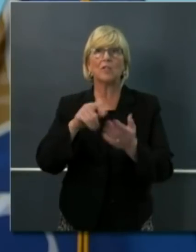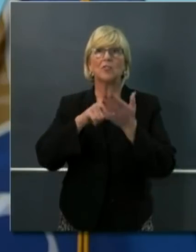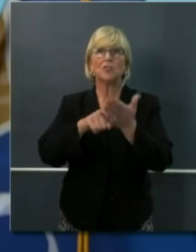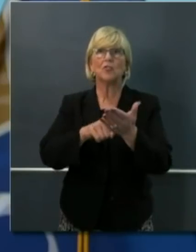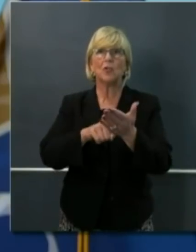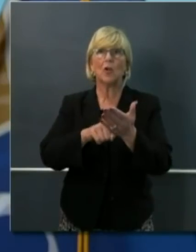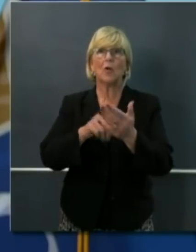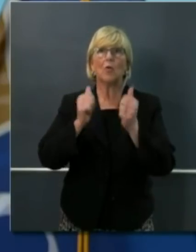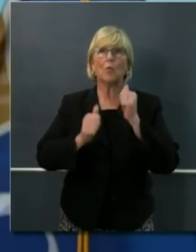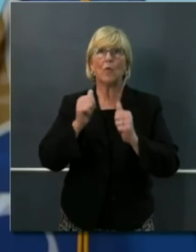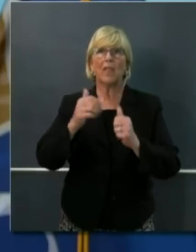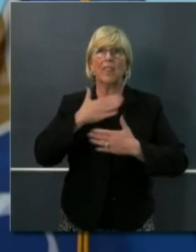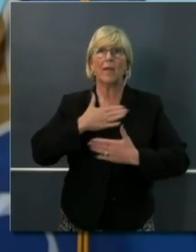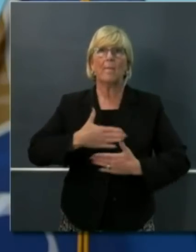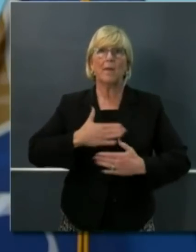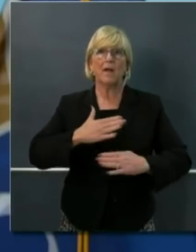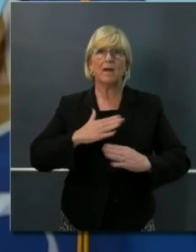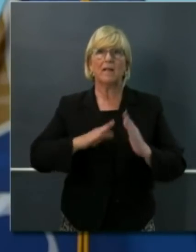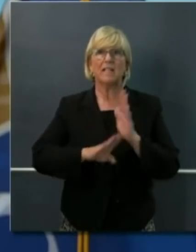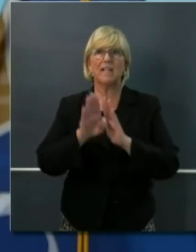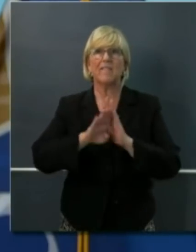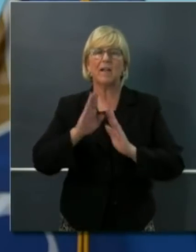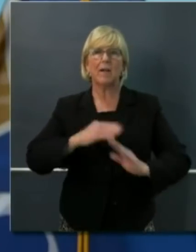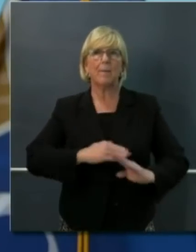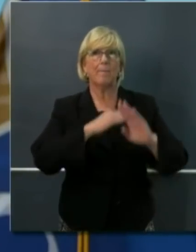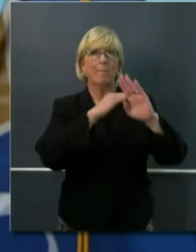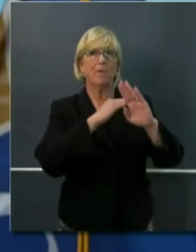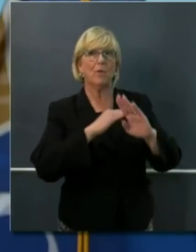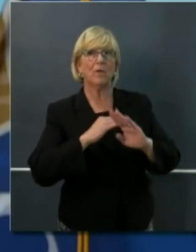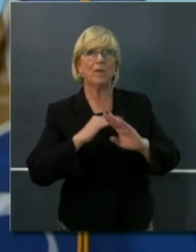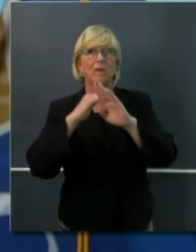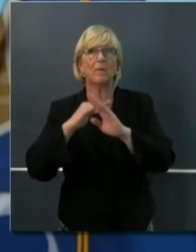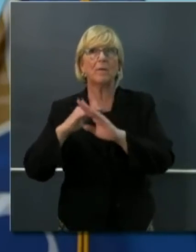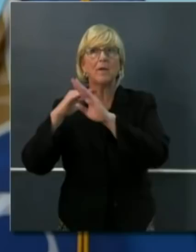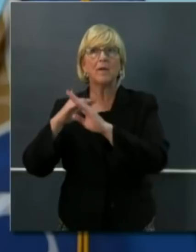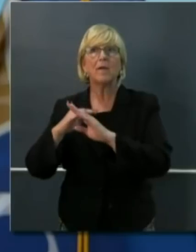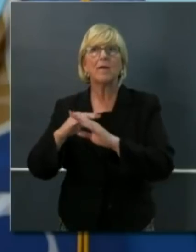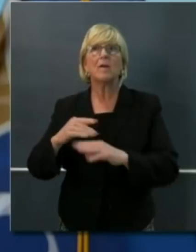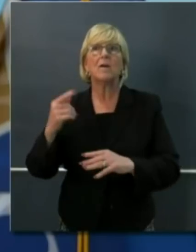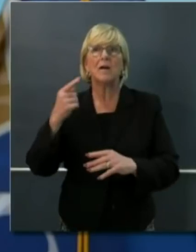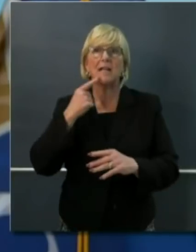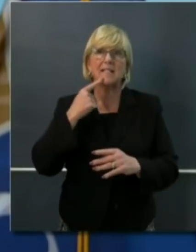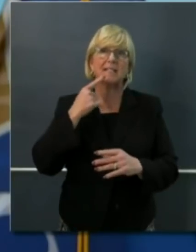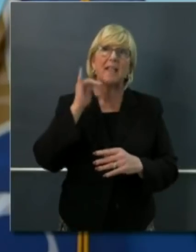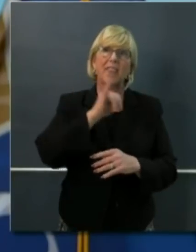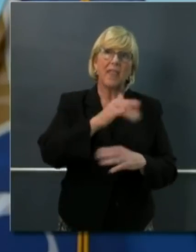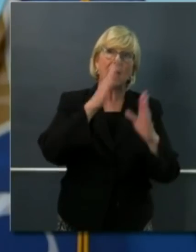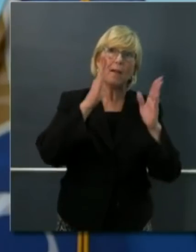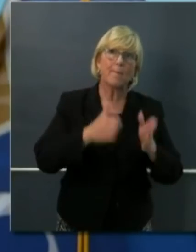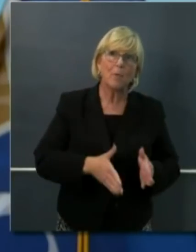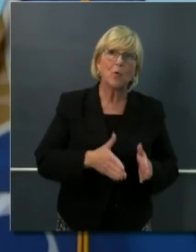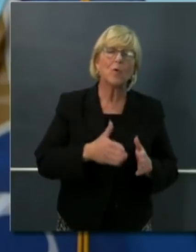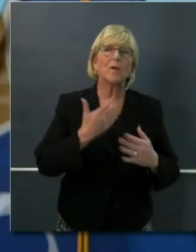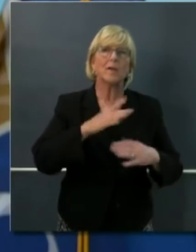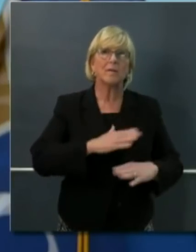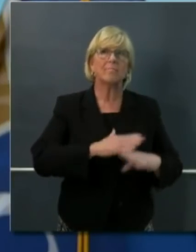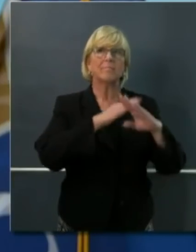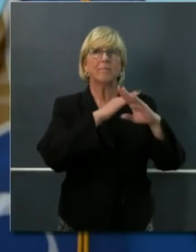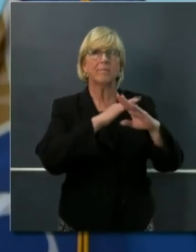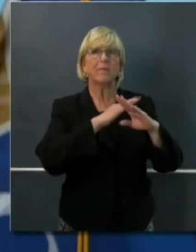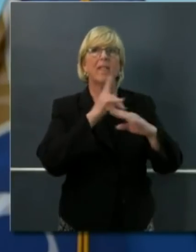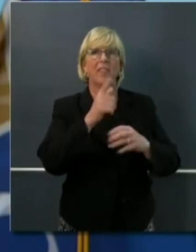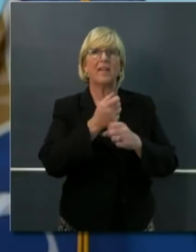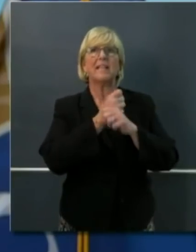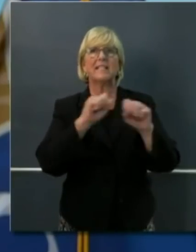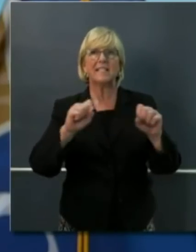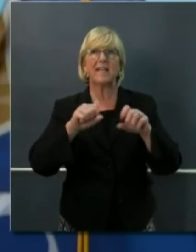on other tests with other communicable diseases to say so-and-so's immune, they've been exposed, they can safely go